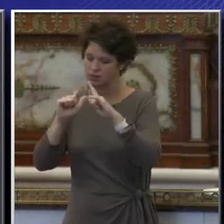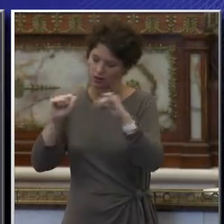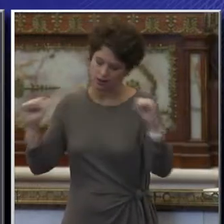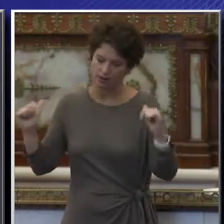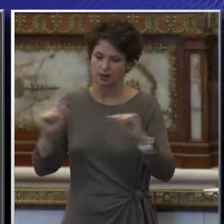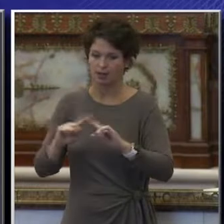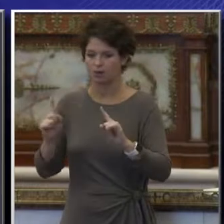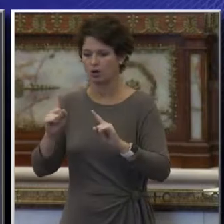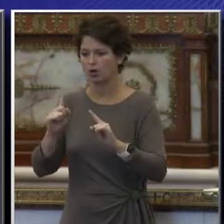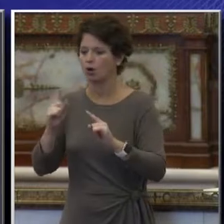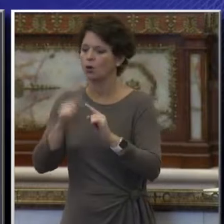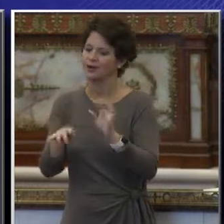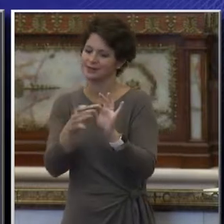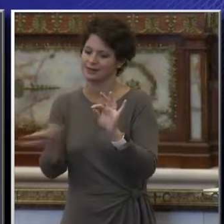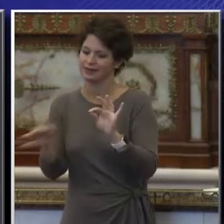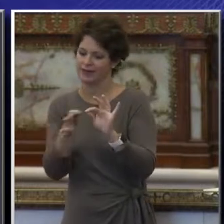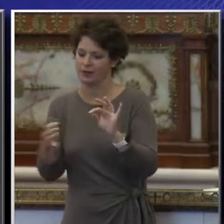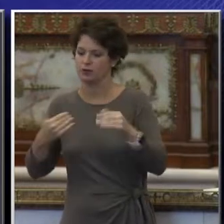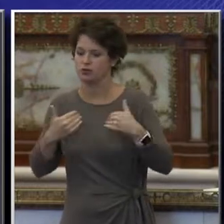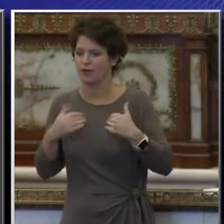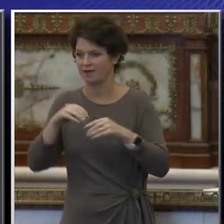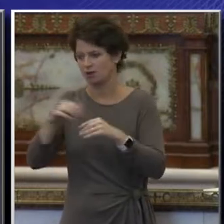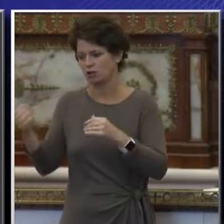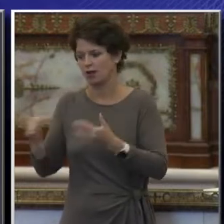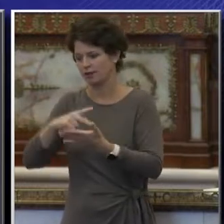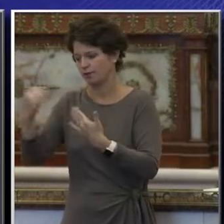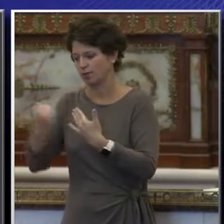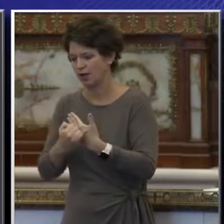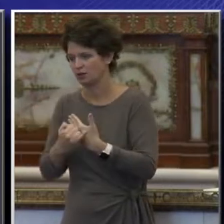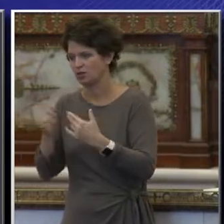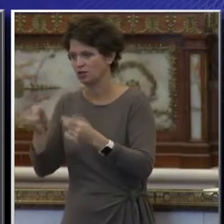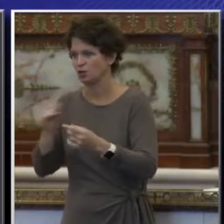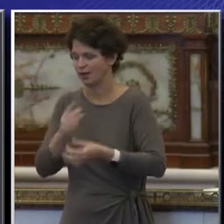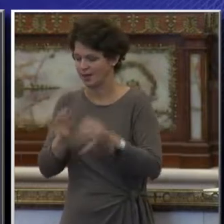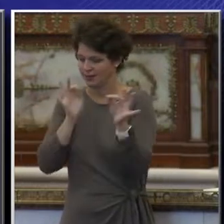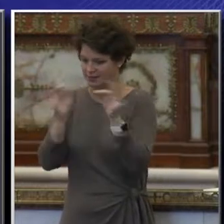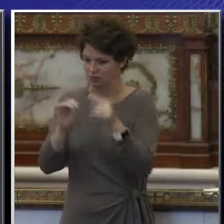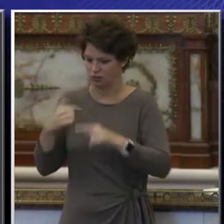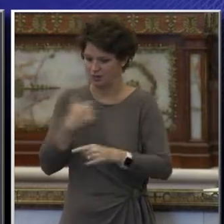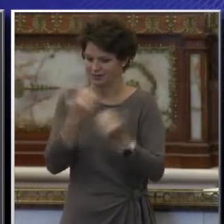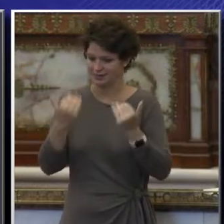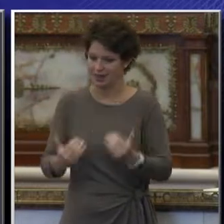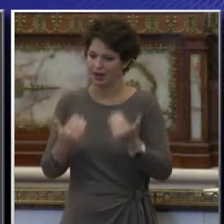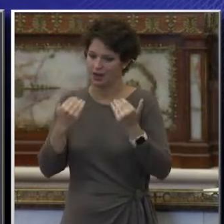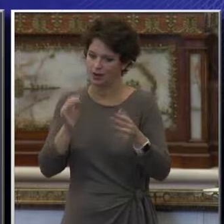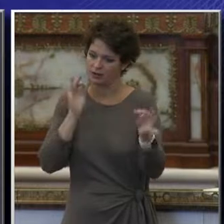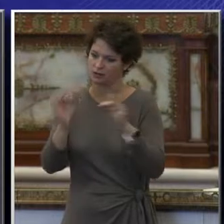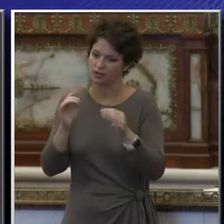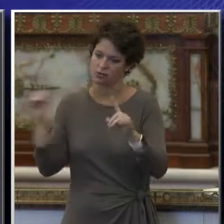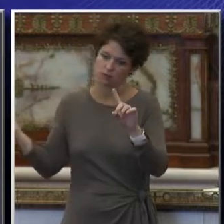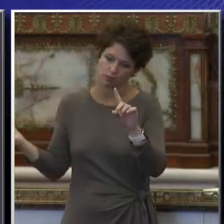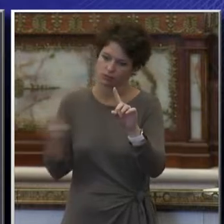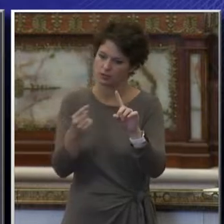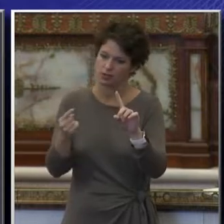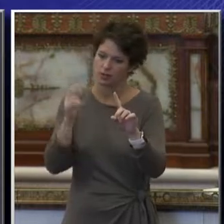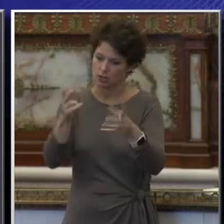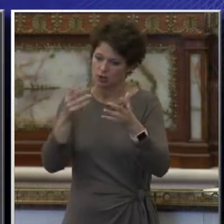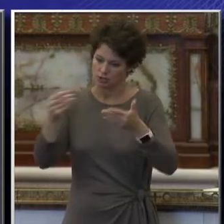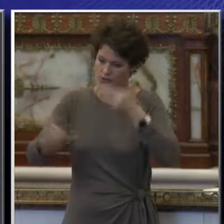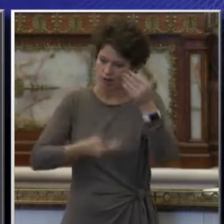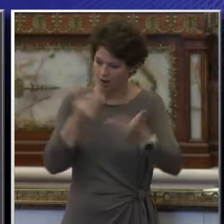What is the language that you have in some of your other projects that you could share now as a framework of what direction you're looking to